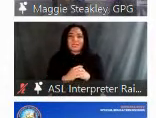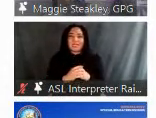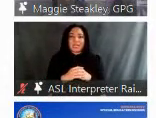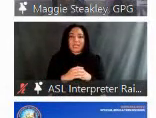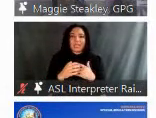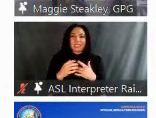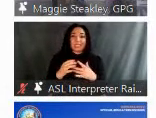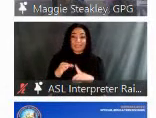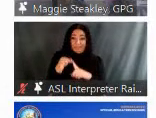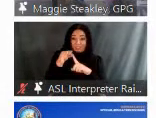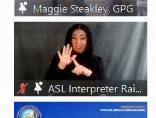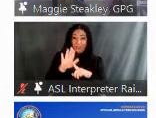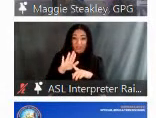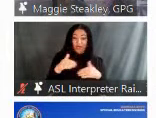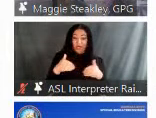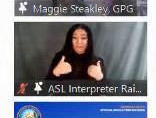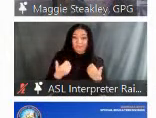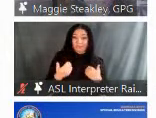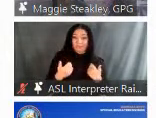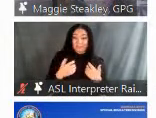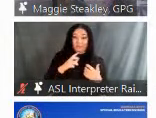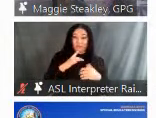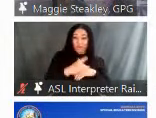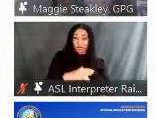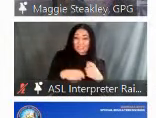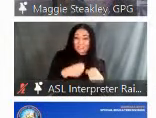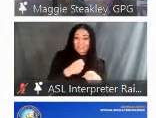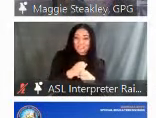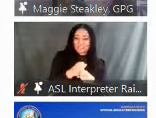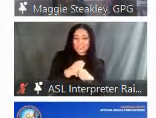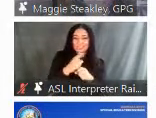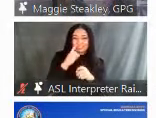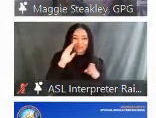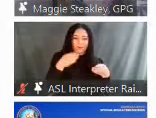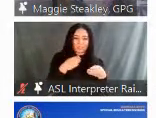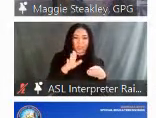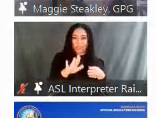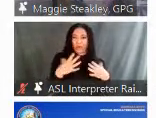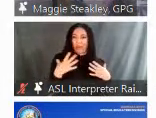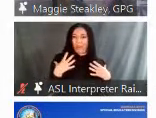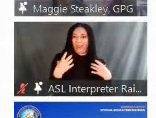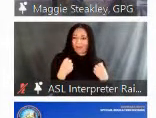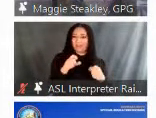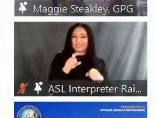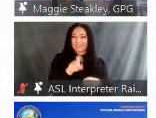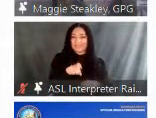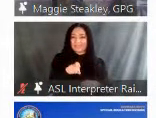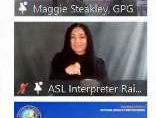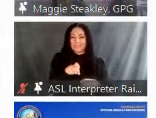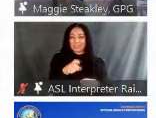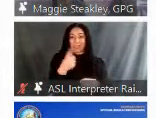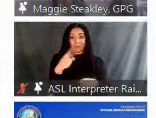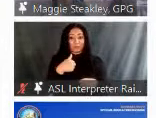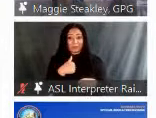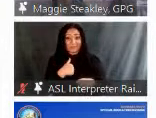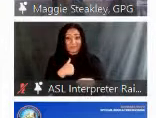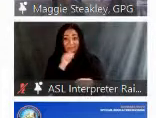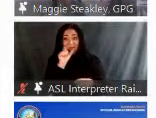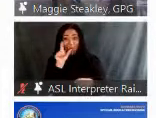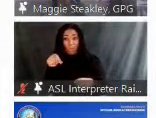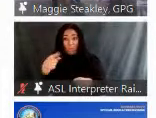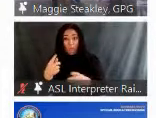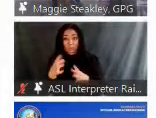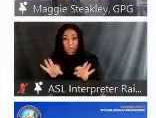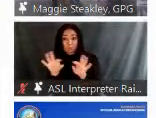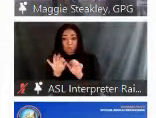their health needs as well. And what that means for me is it's not only important to work with our families, but